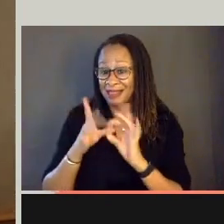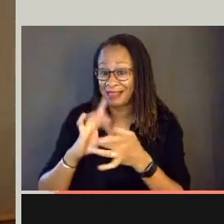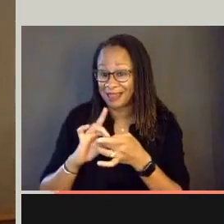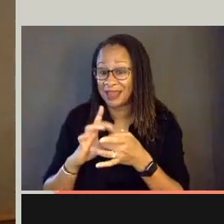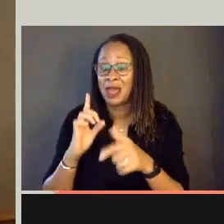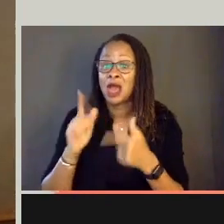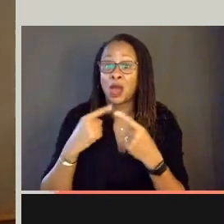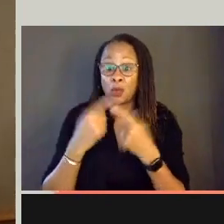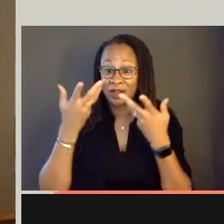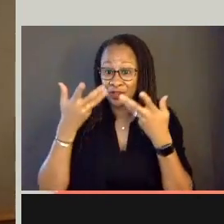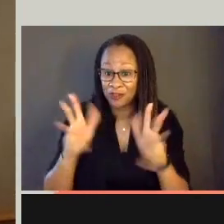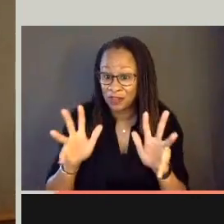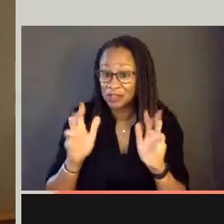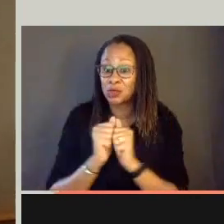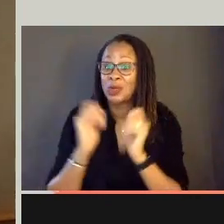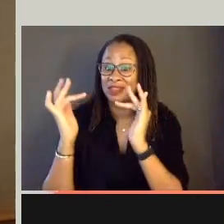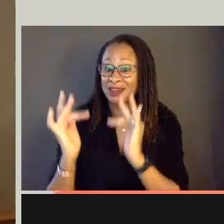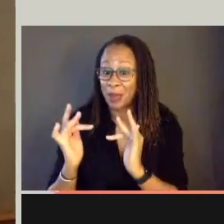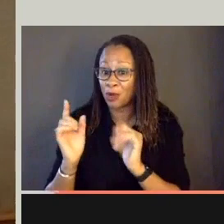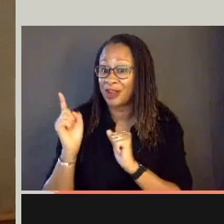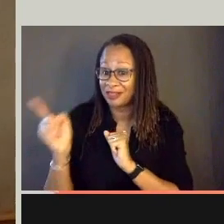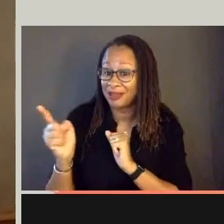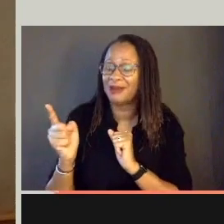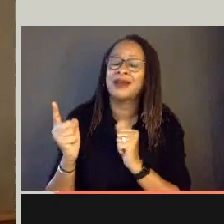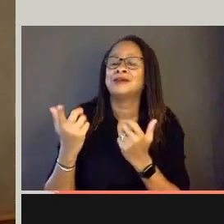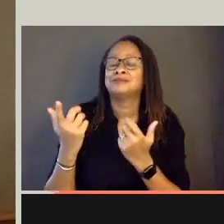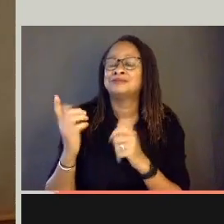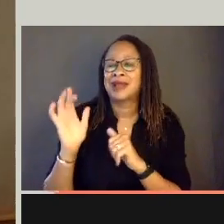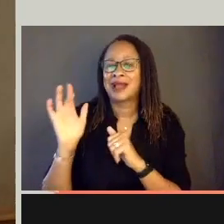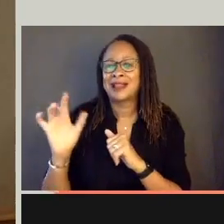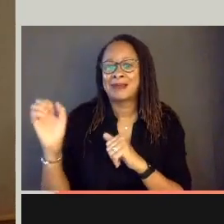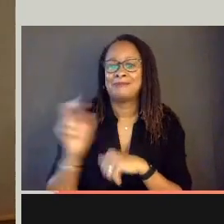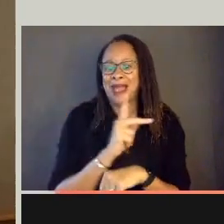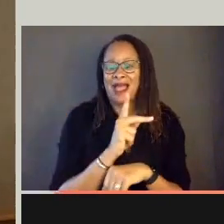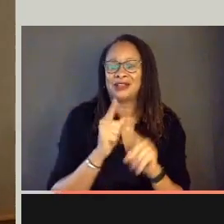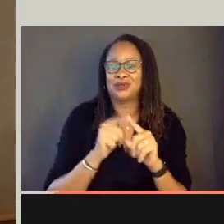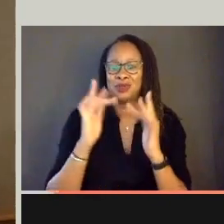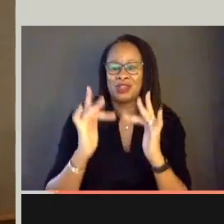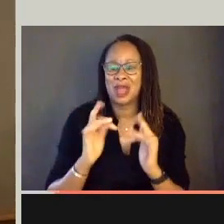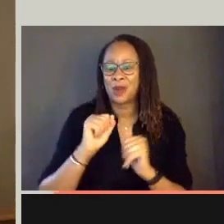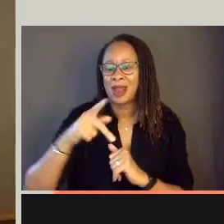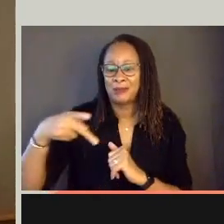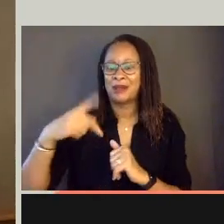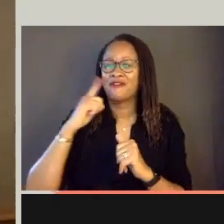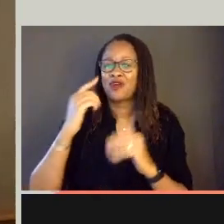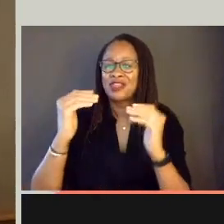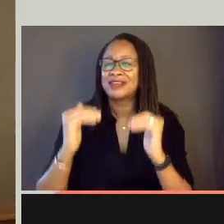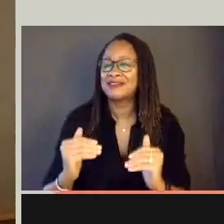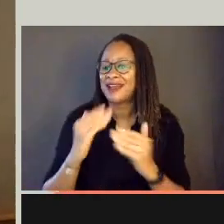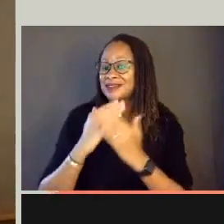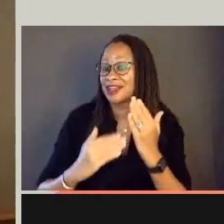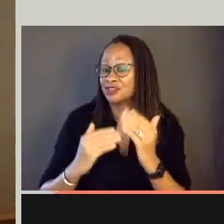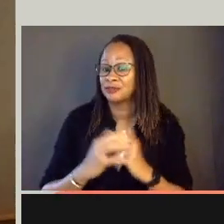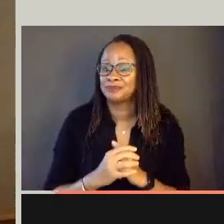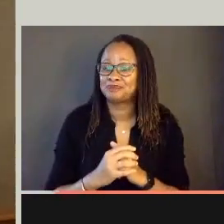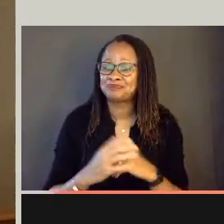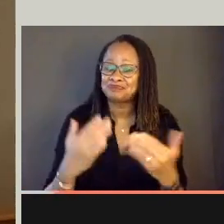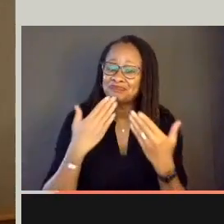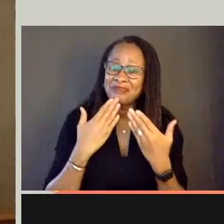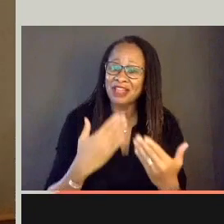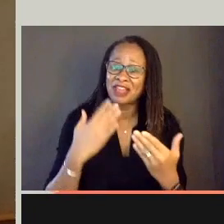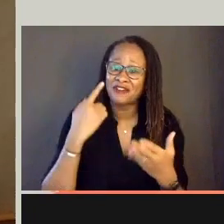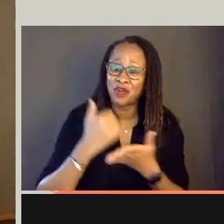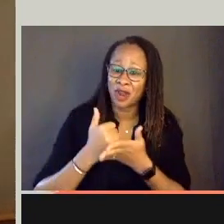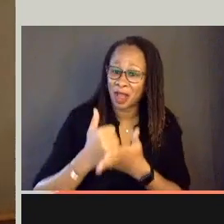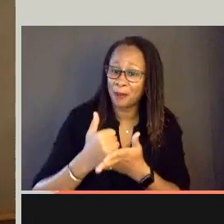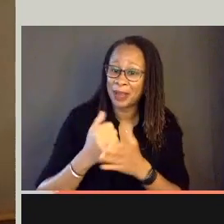then when you're done with networking there, simply click back over to the networking app for your next session. Thank you for helping